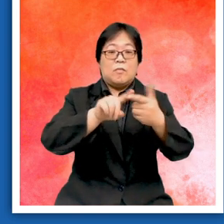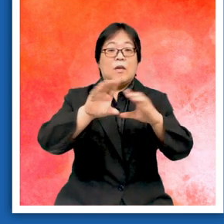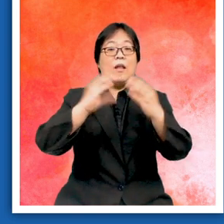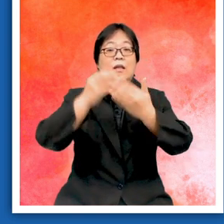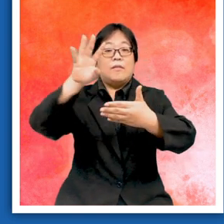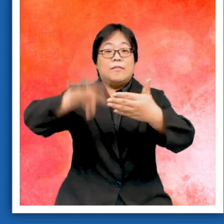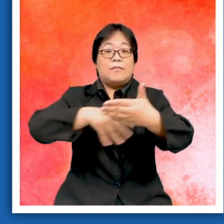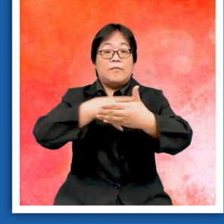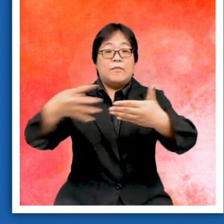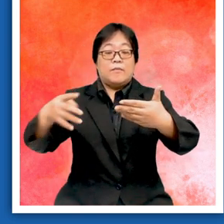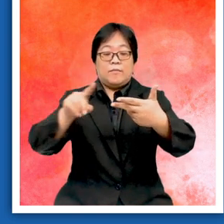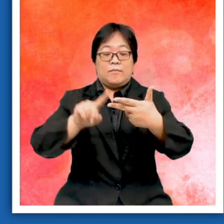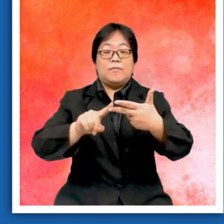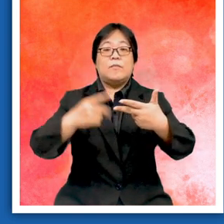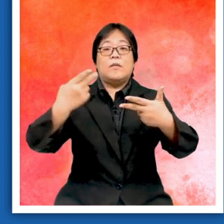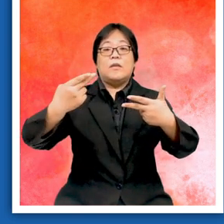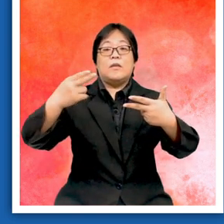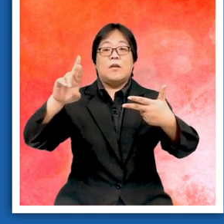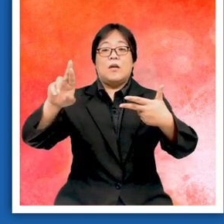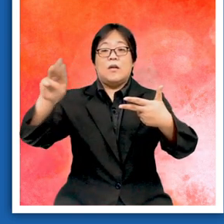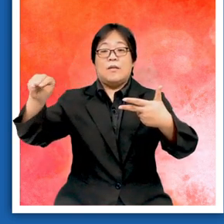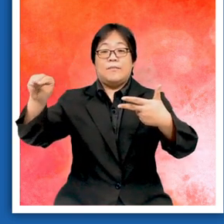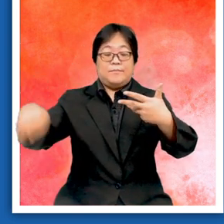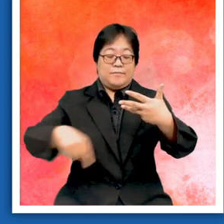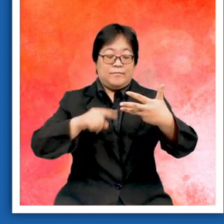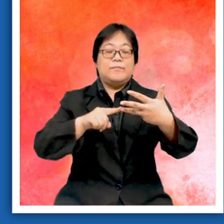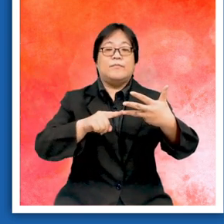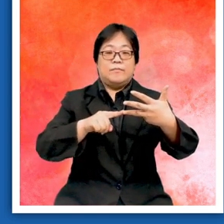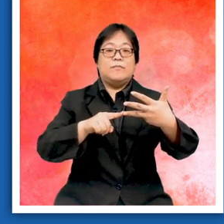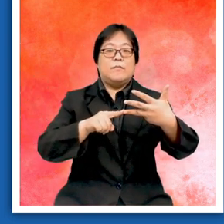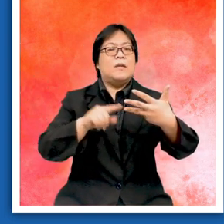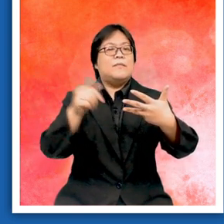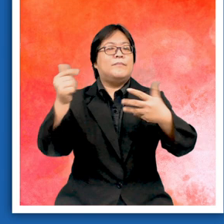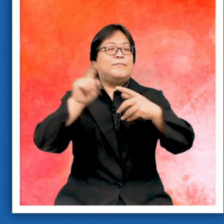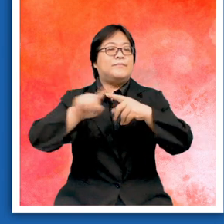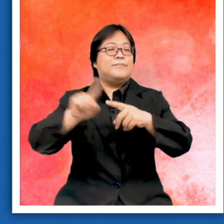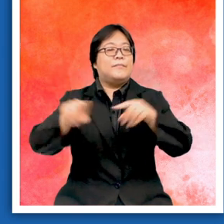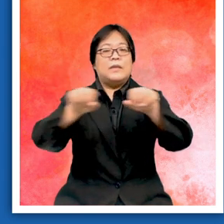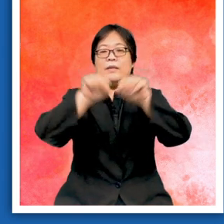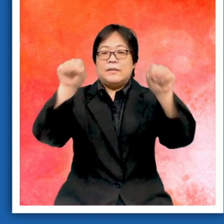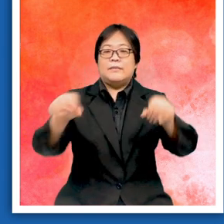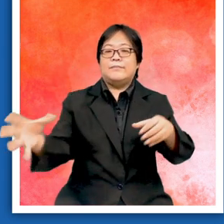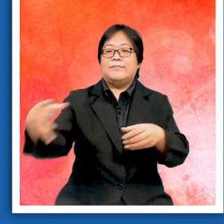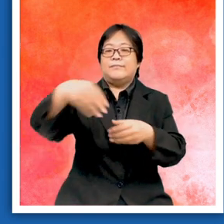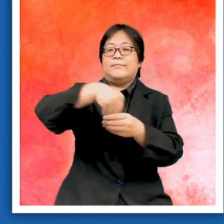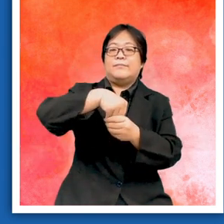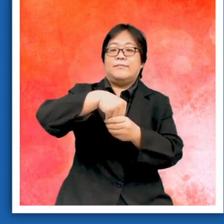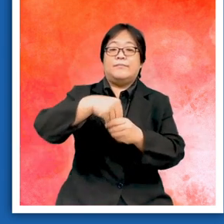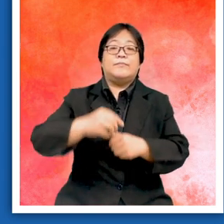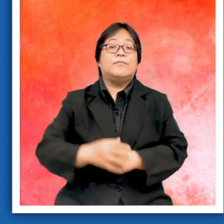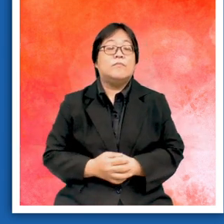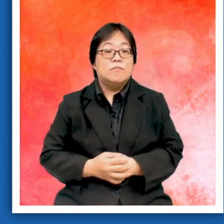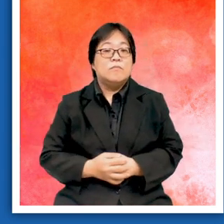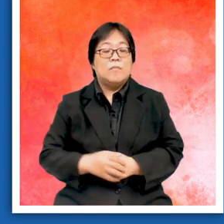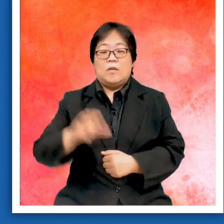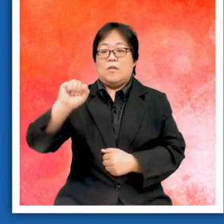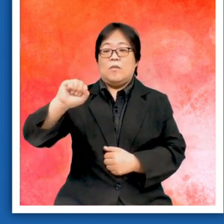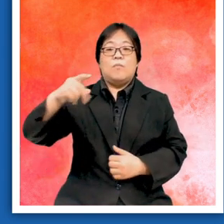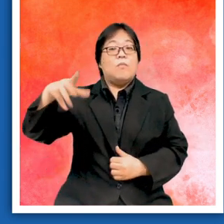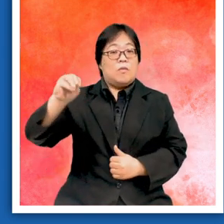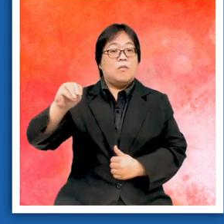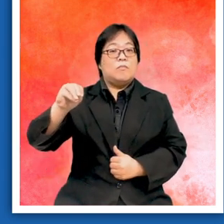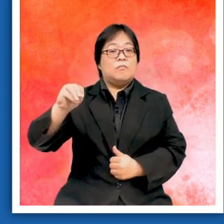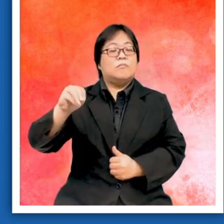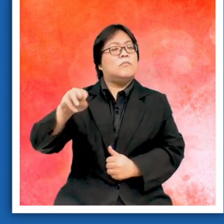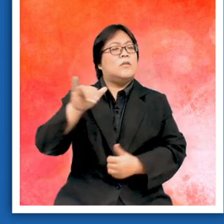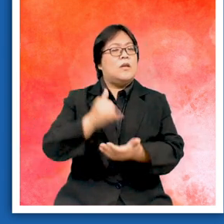class scheduling, human resource management, and center authentication system.